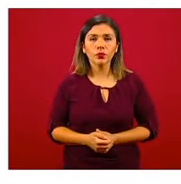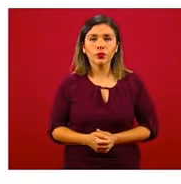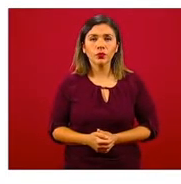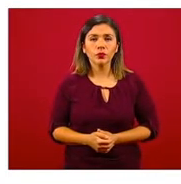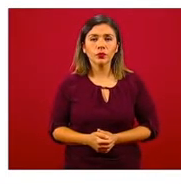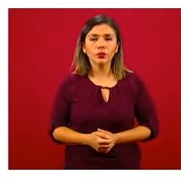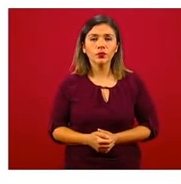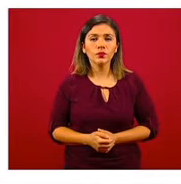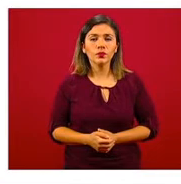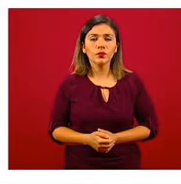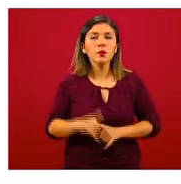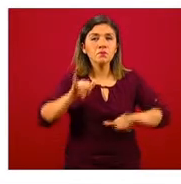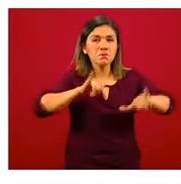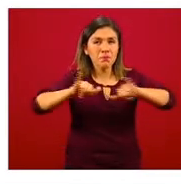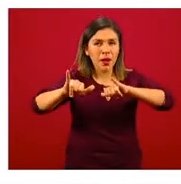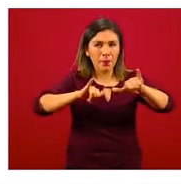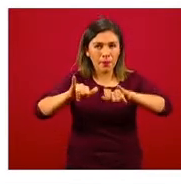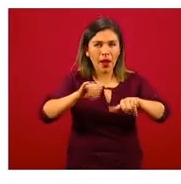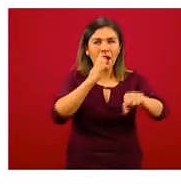7,179.